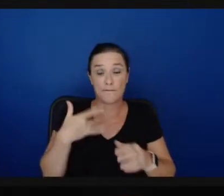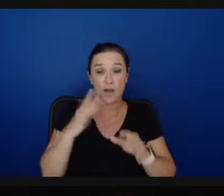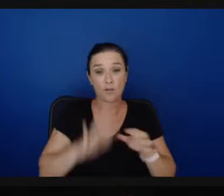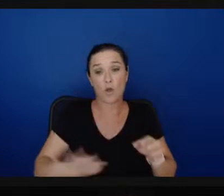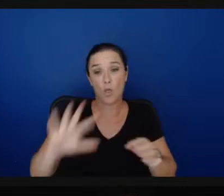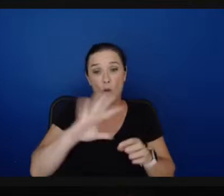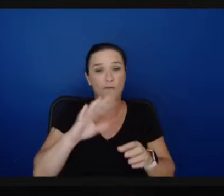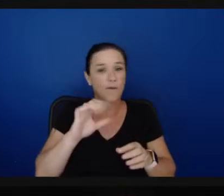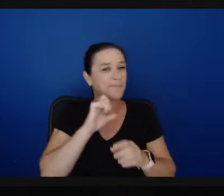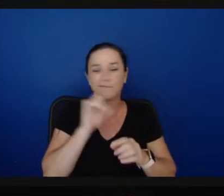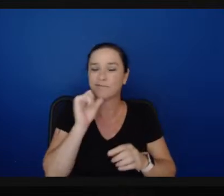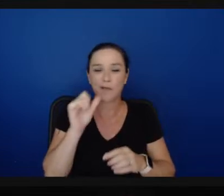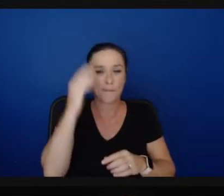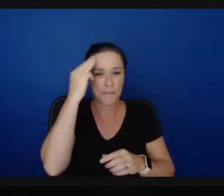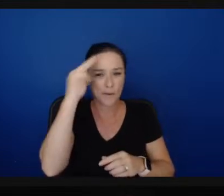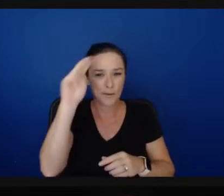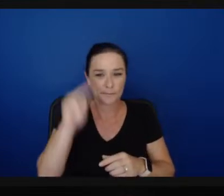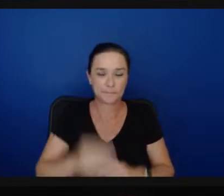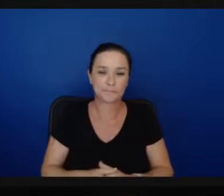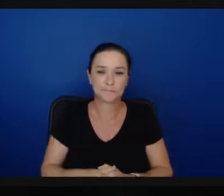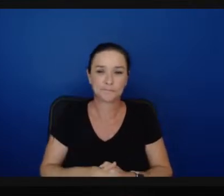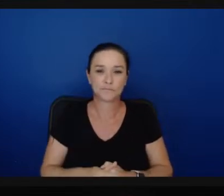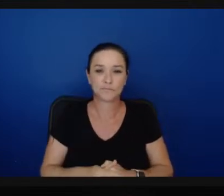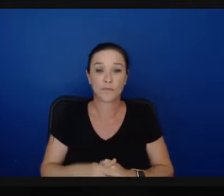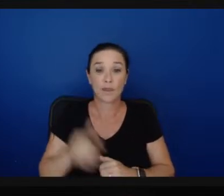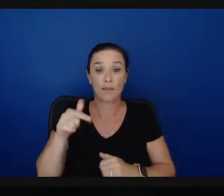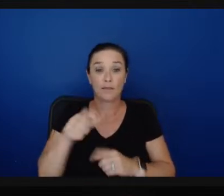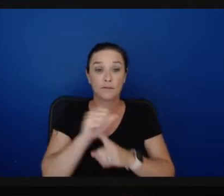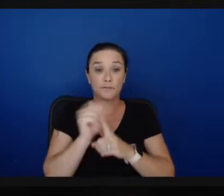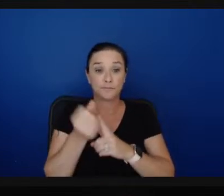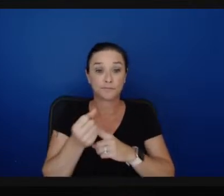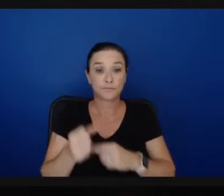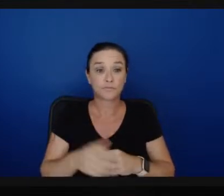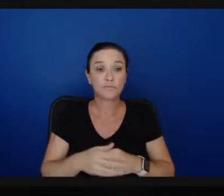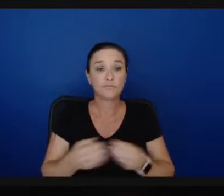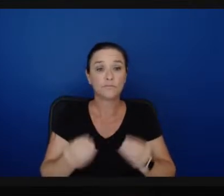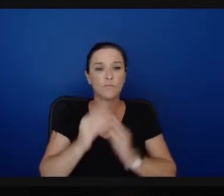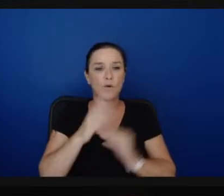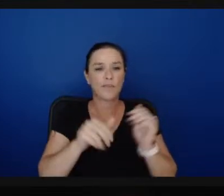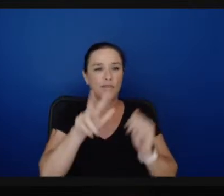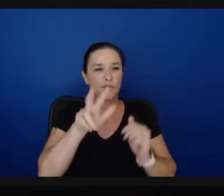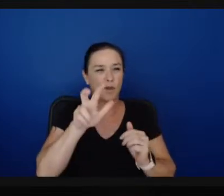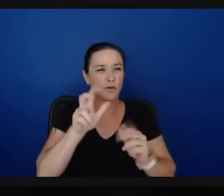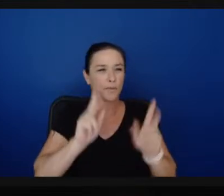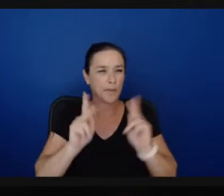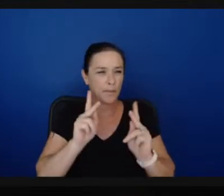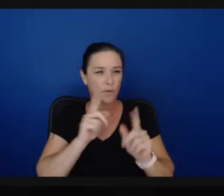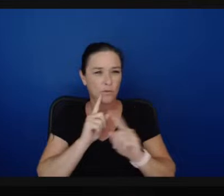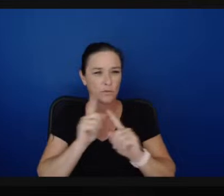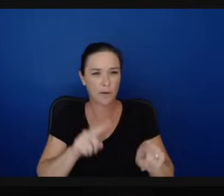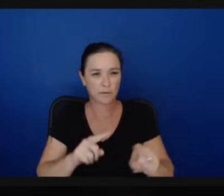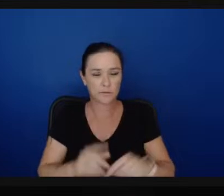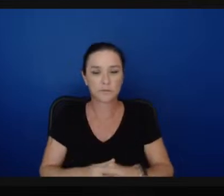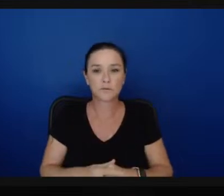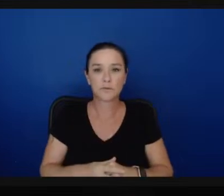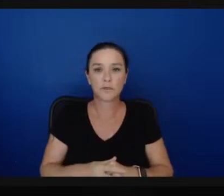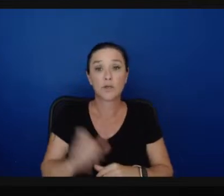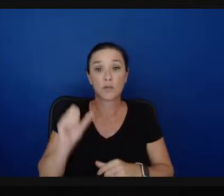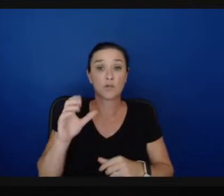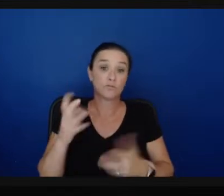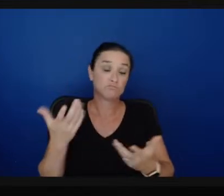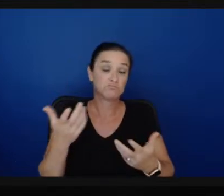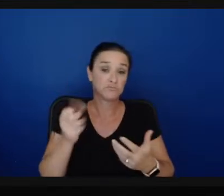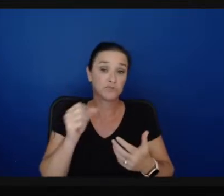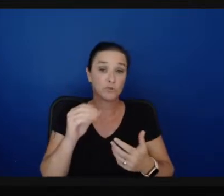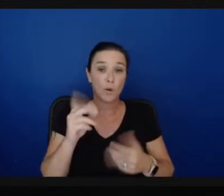Maui. And in this case, over 300 reports. So while it was felt